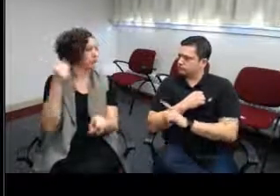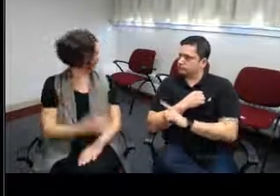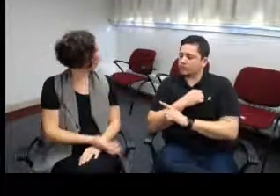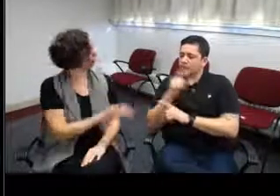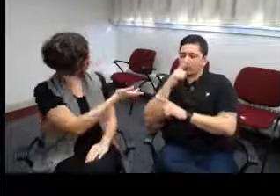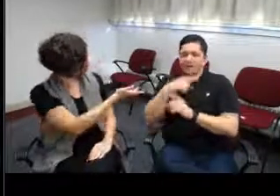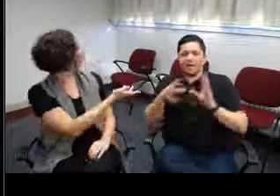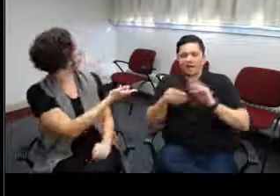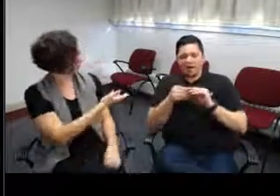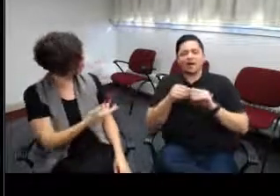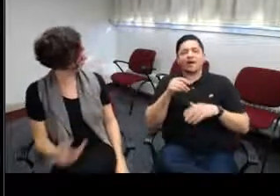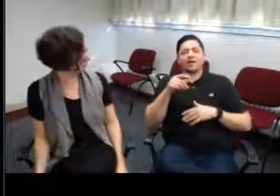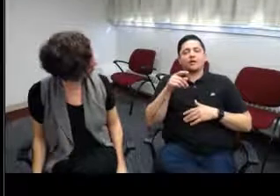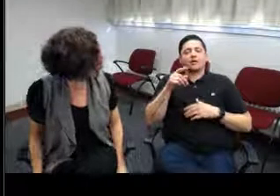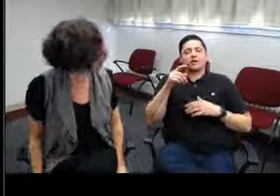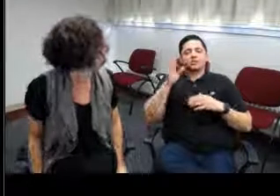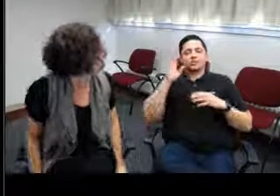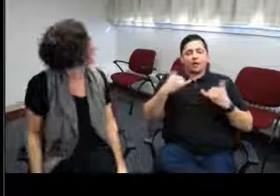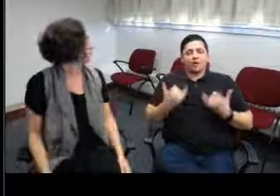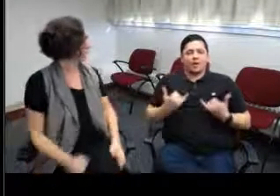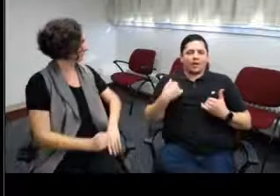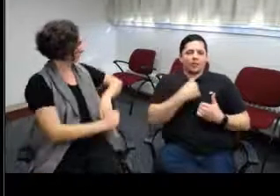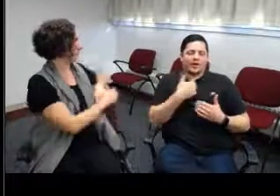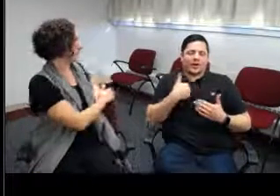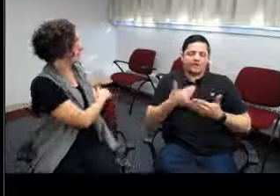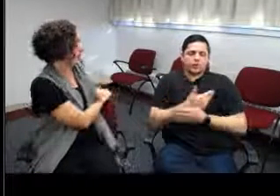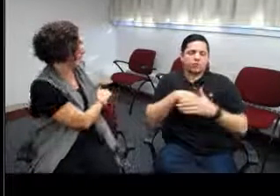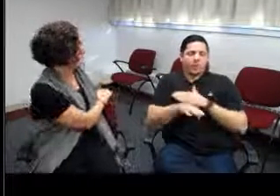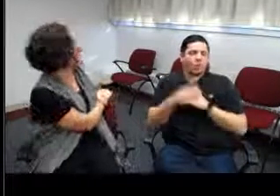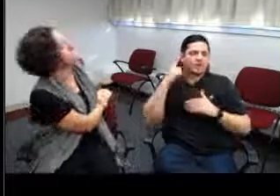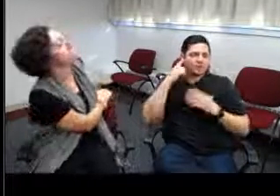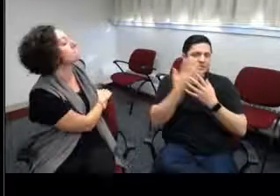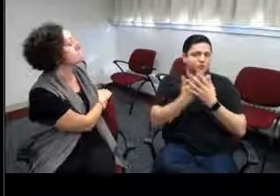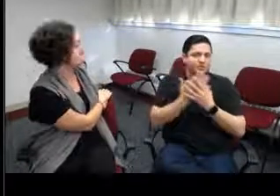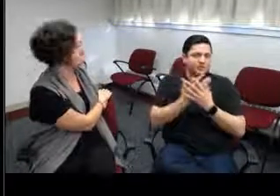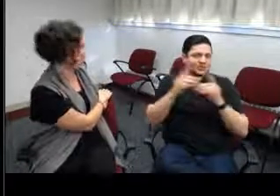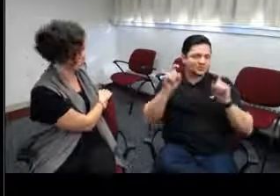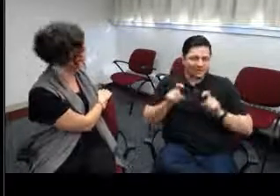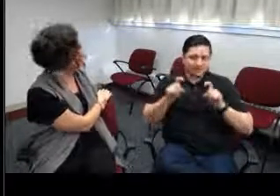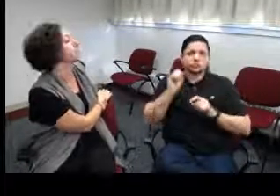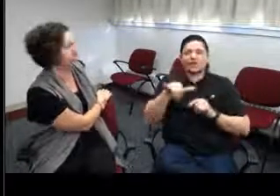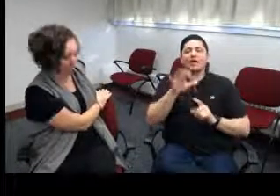this situation and what language deprivation is. And if you don't mind, I just wanted to